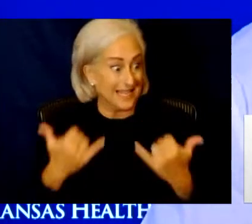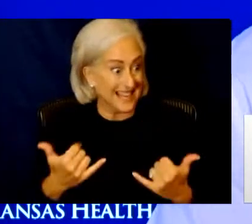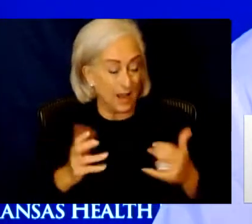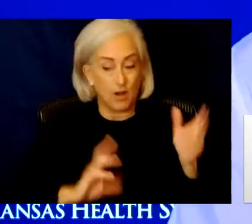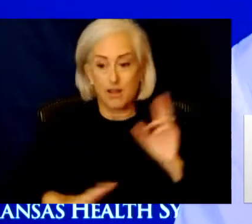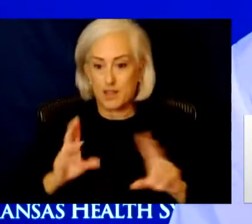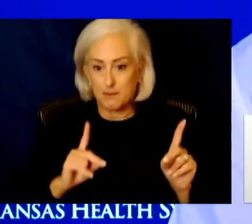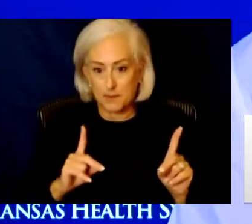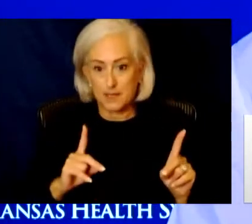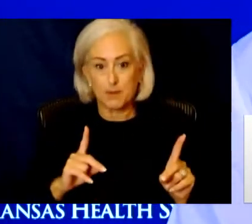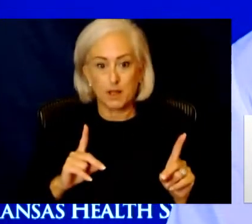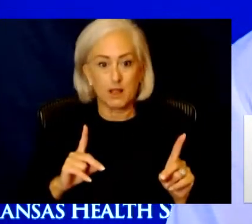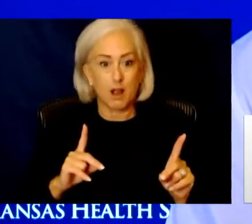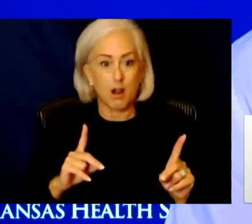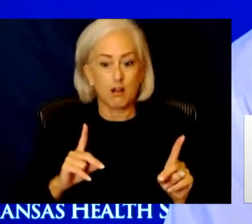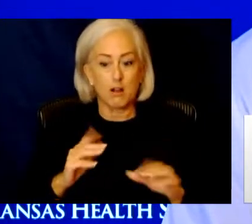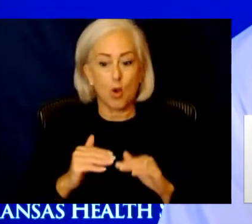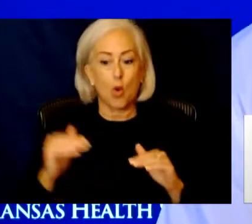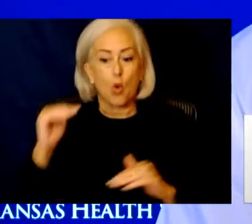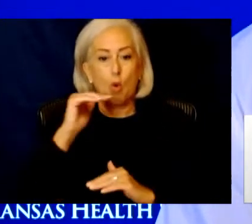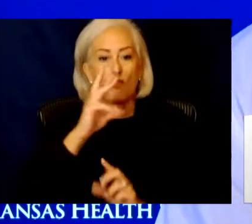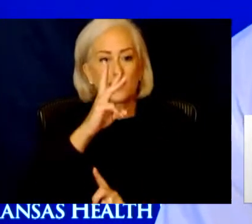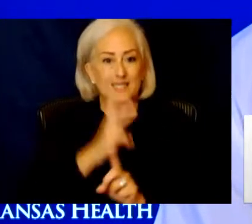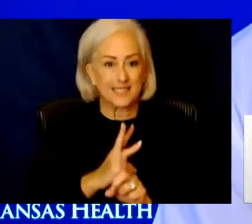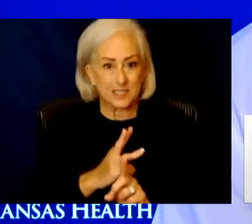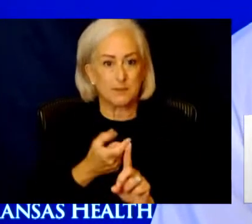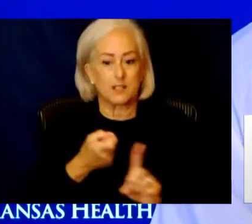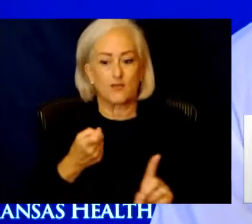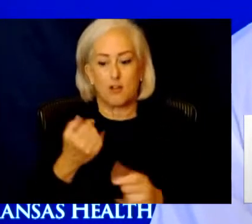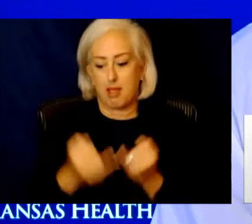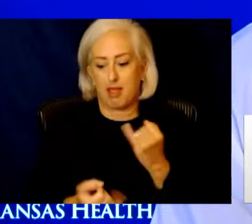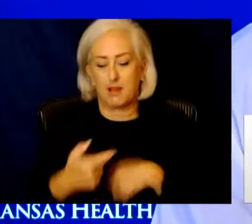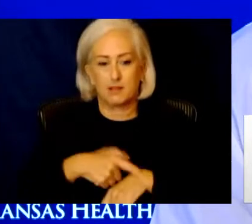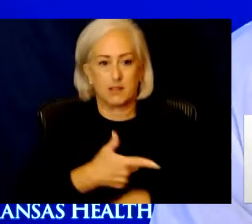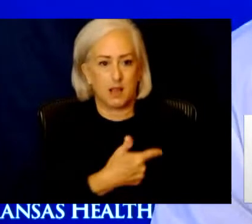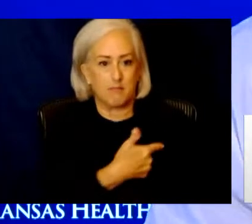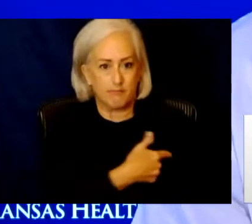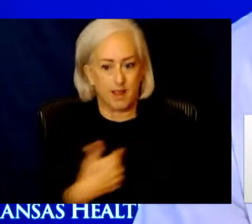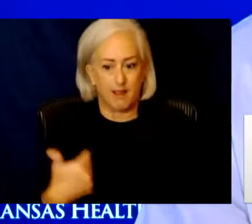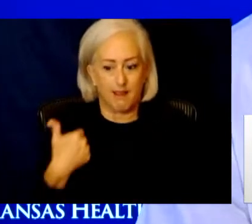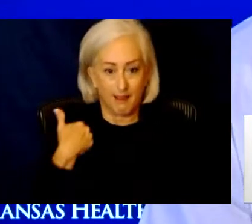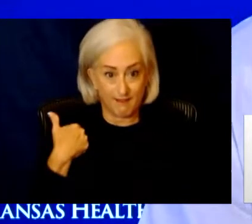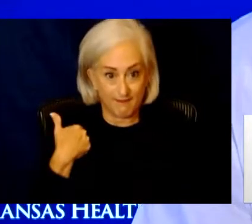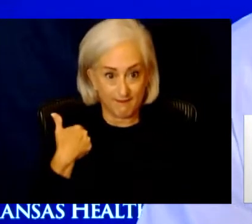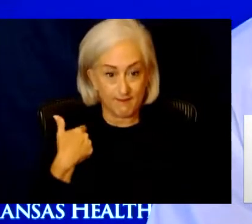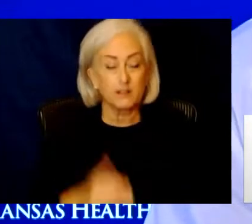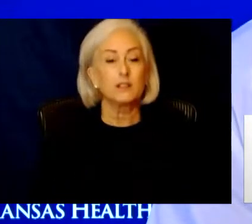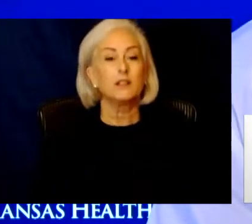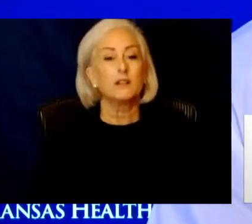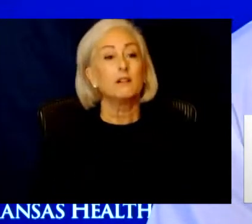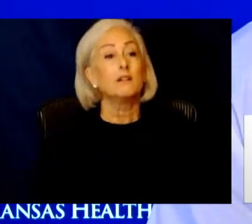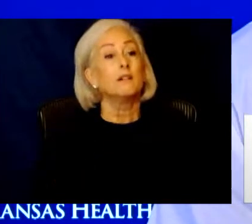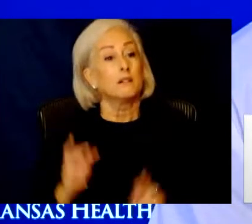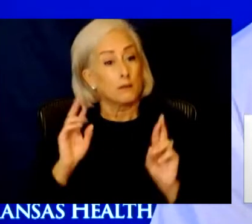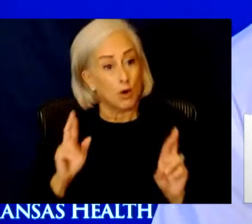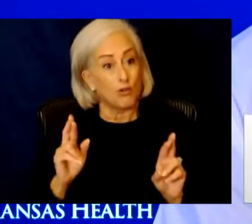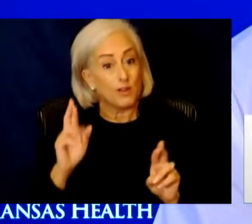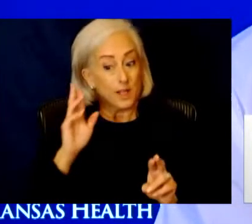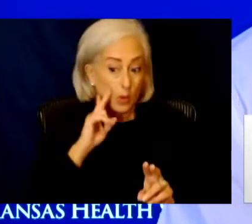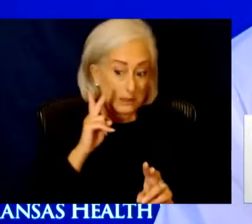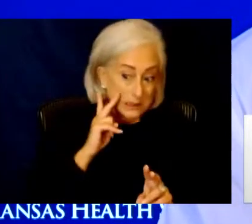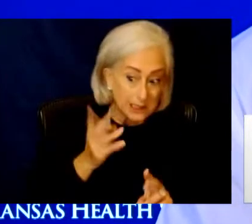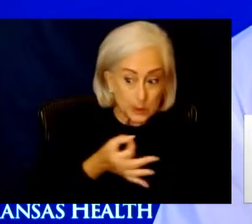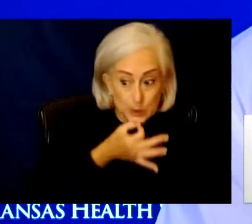more than 6 months out from their last dose of the vaccine. So hopefully that will be coming out soon. I think I